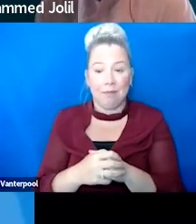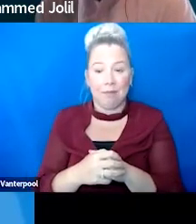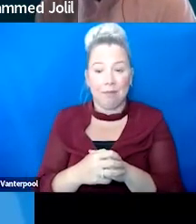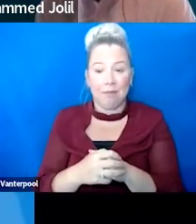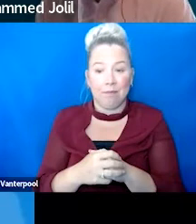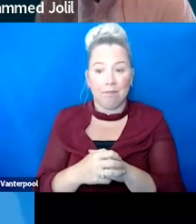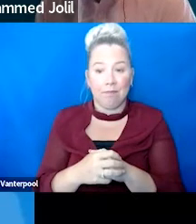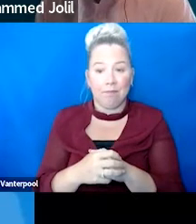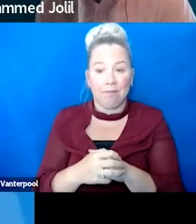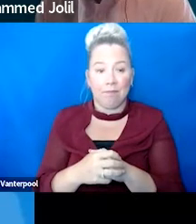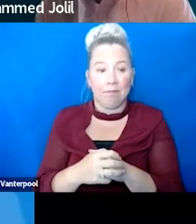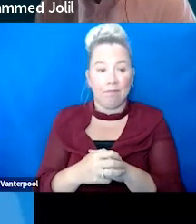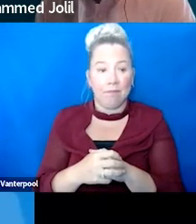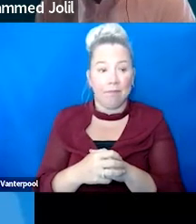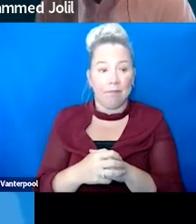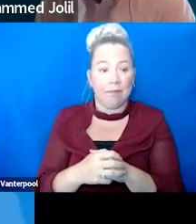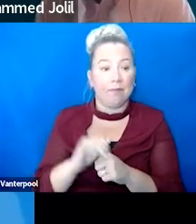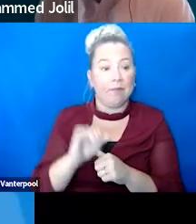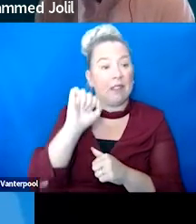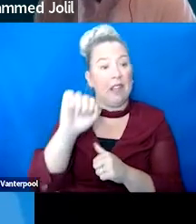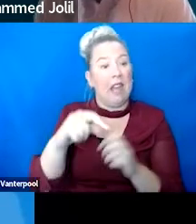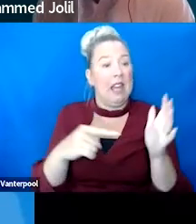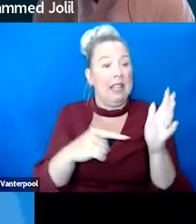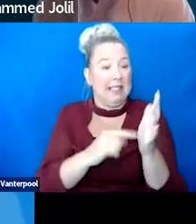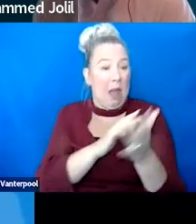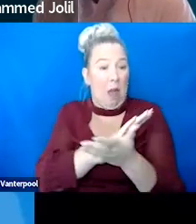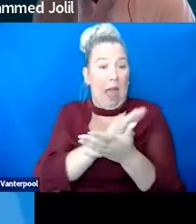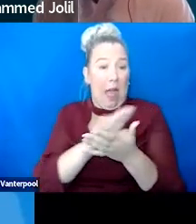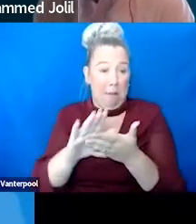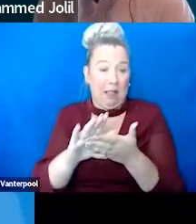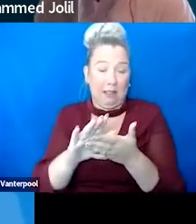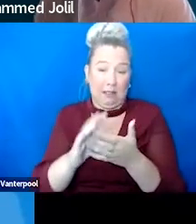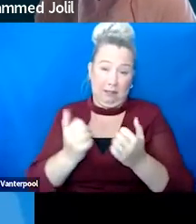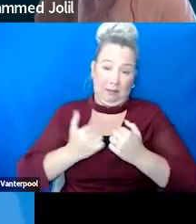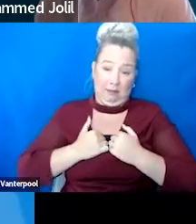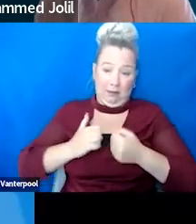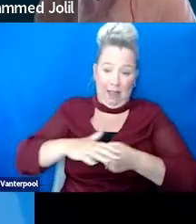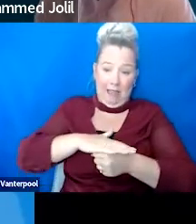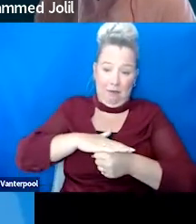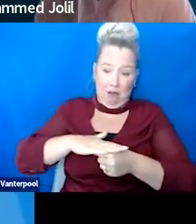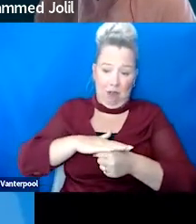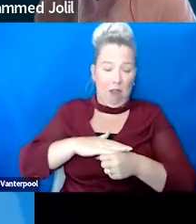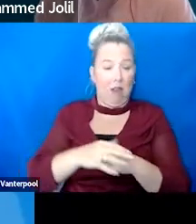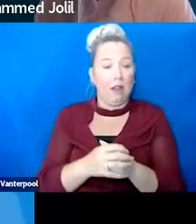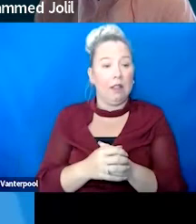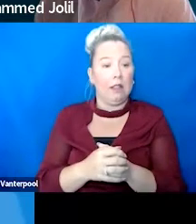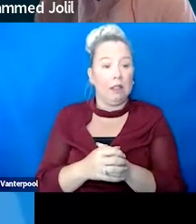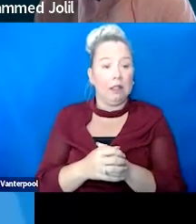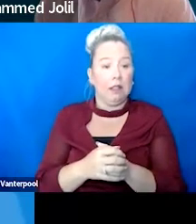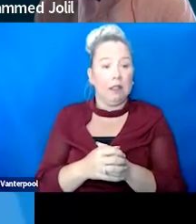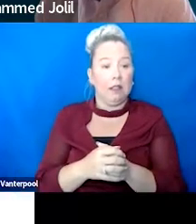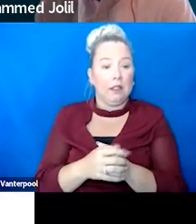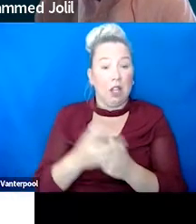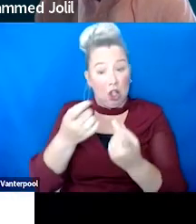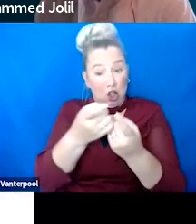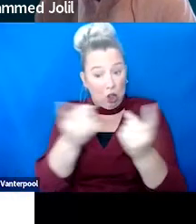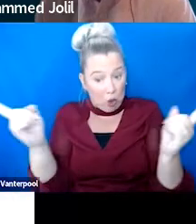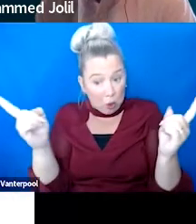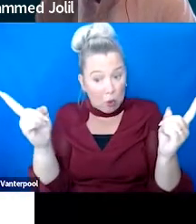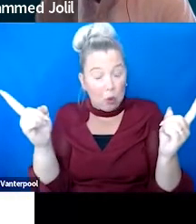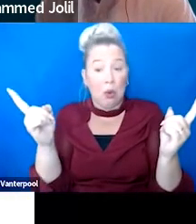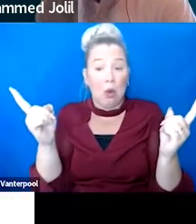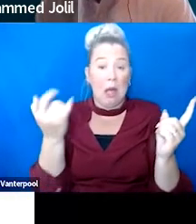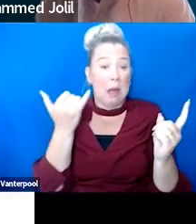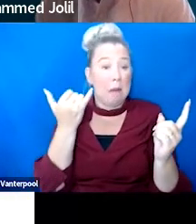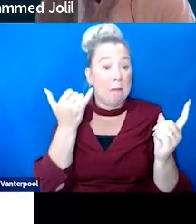So London Borough Tower Hamlets, really, if we can go on to the next slide, please. So for some of you who may